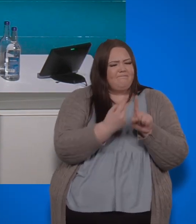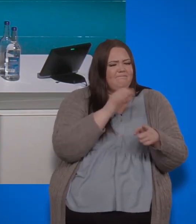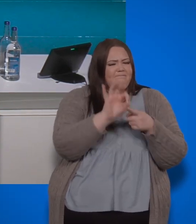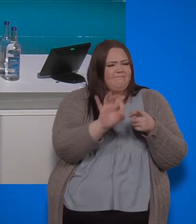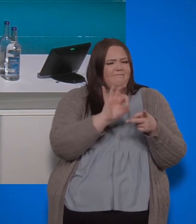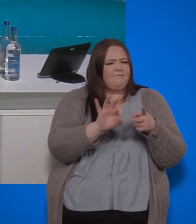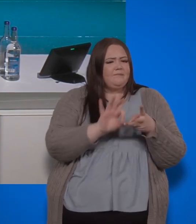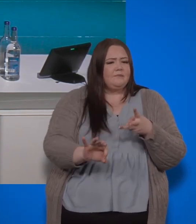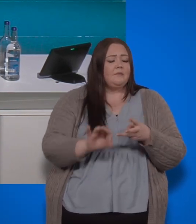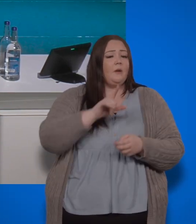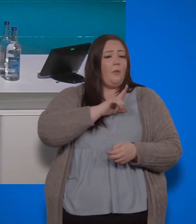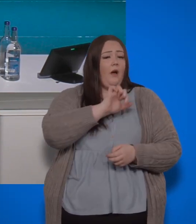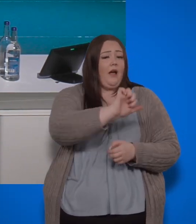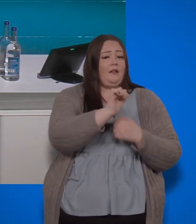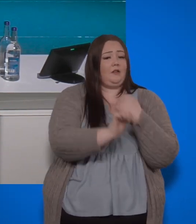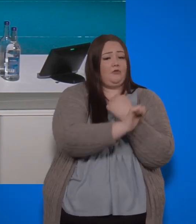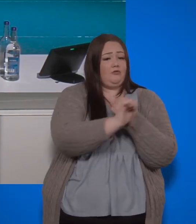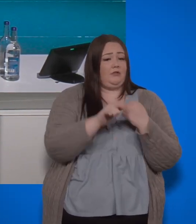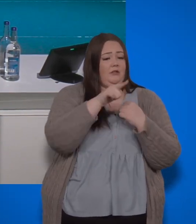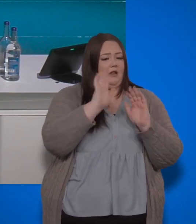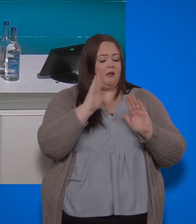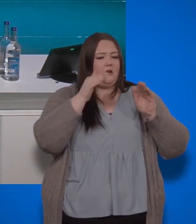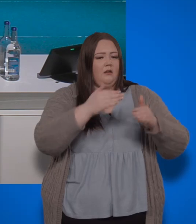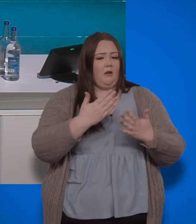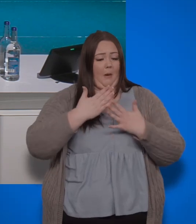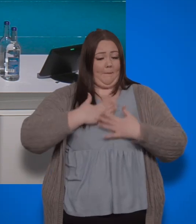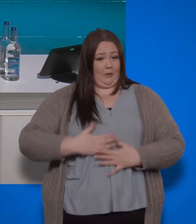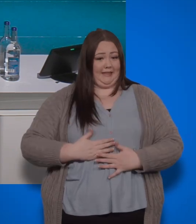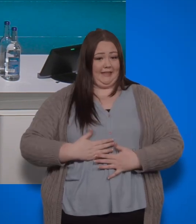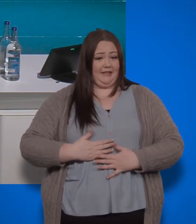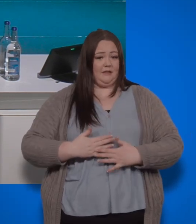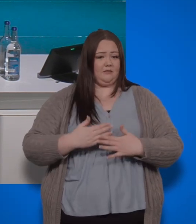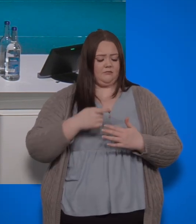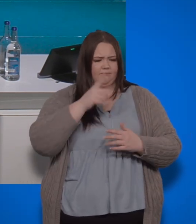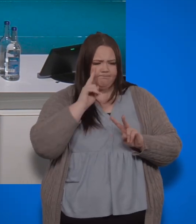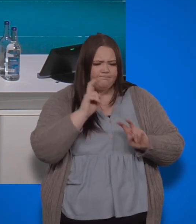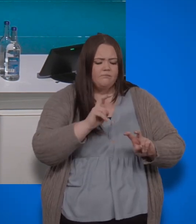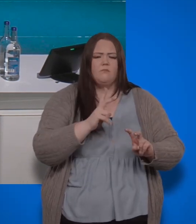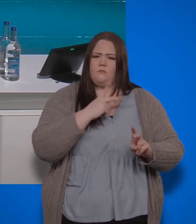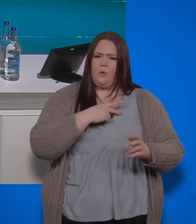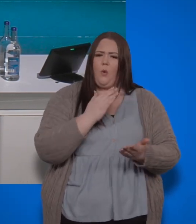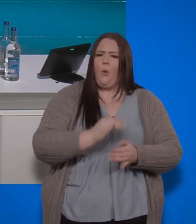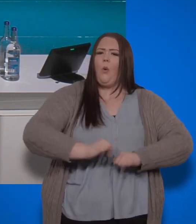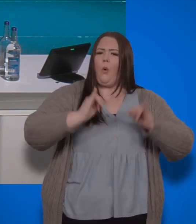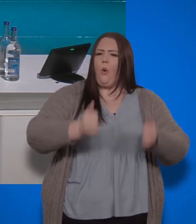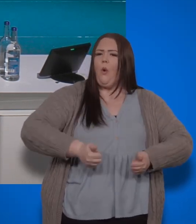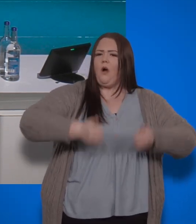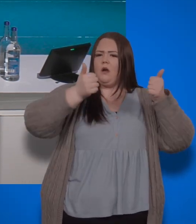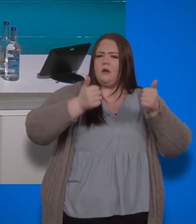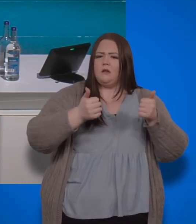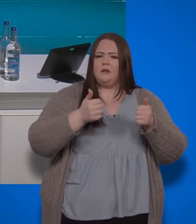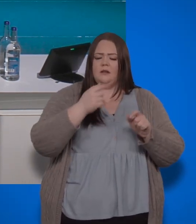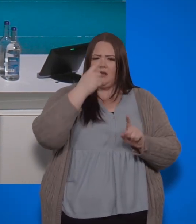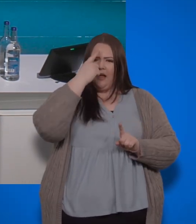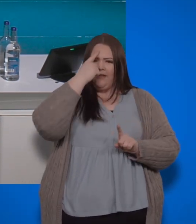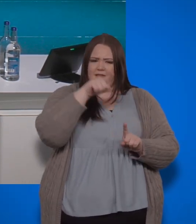critique, because Orthodox Christianity takes the body, the physical body, very seriously,